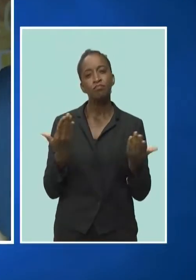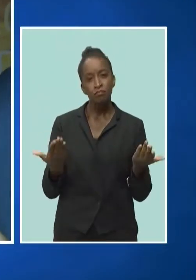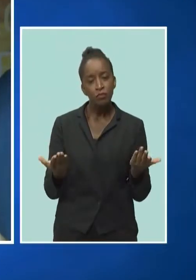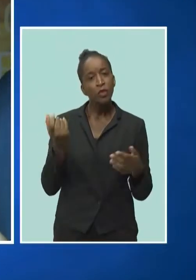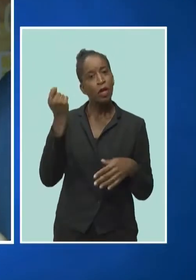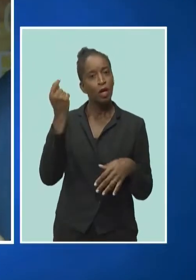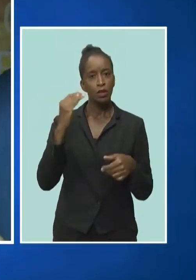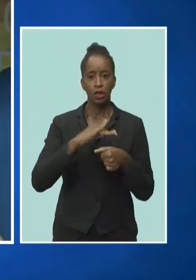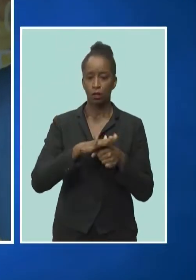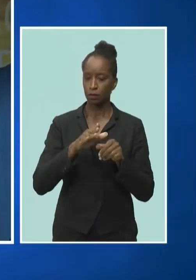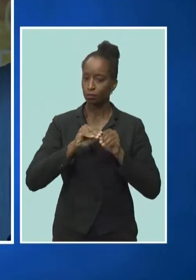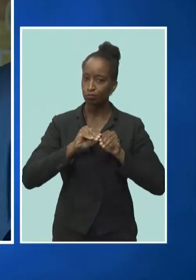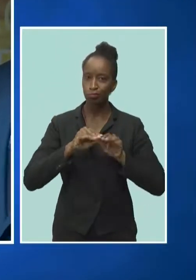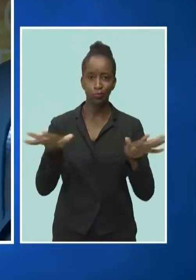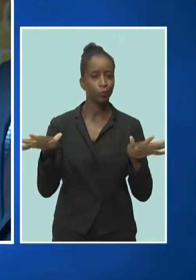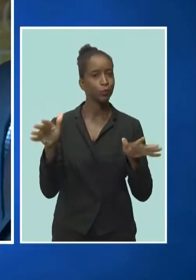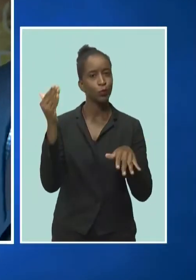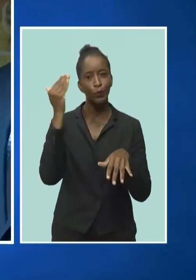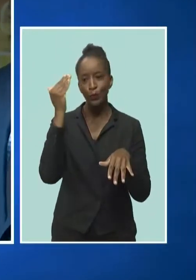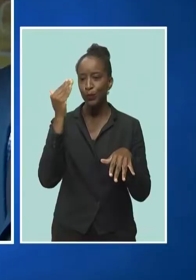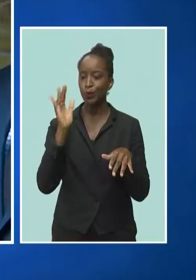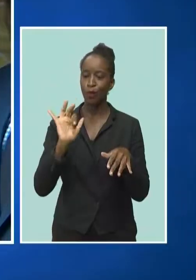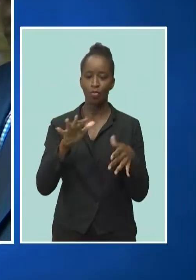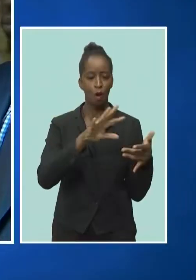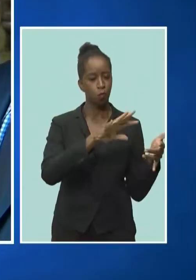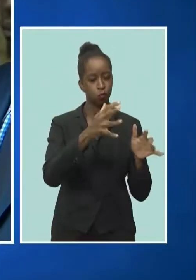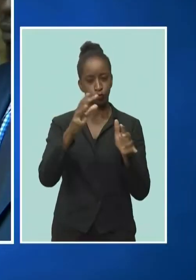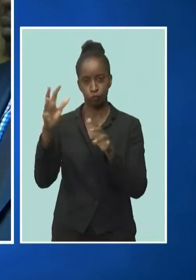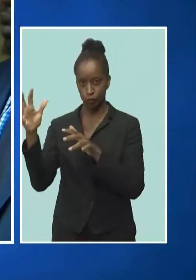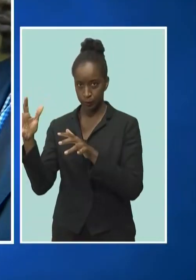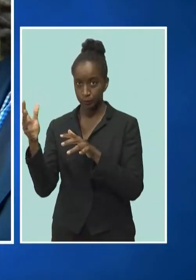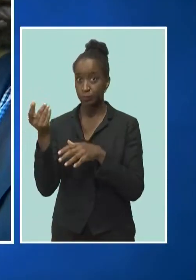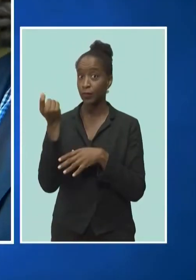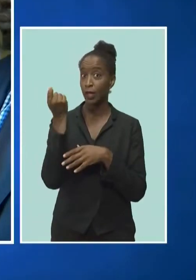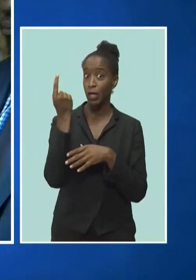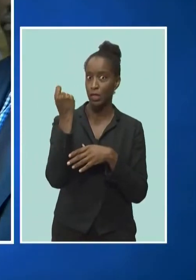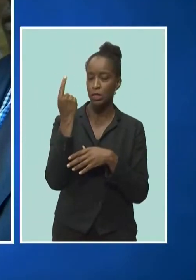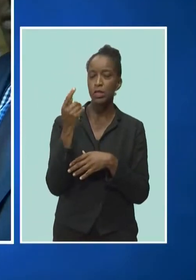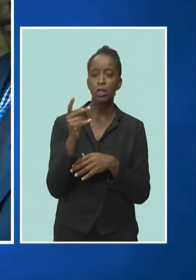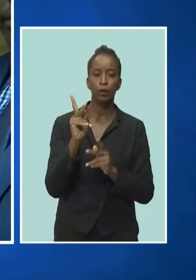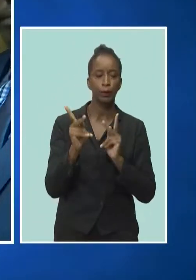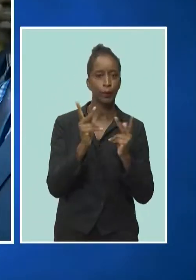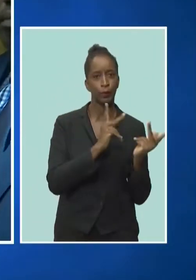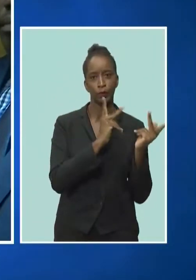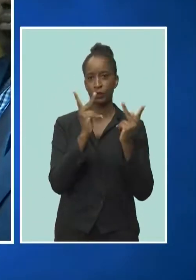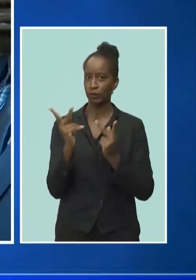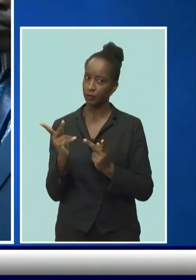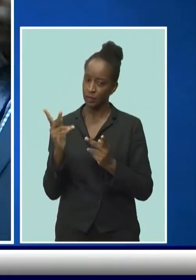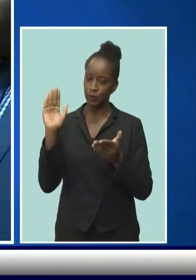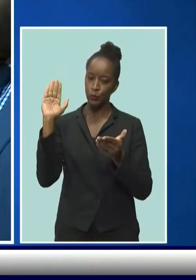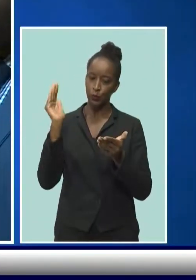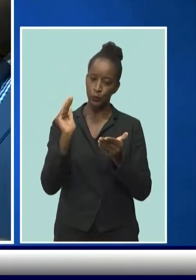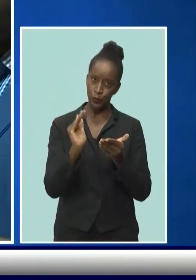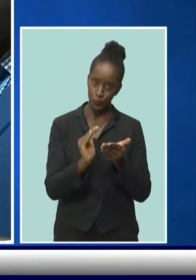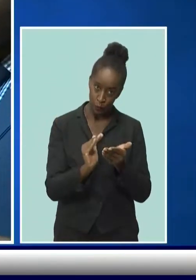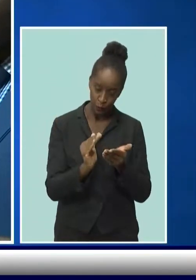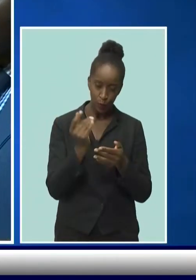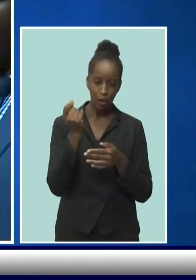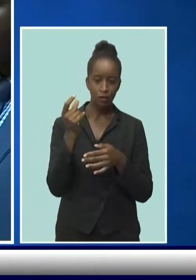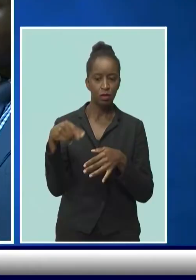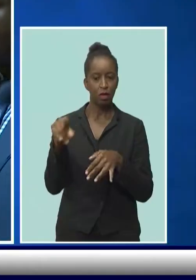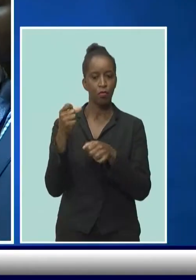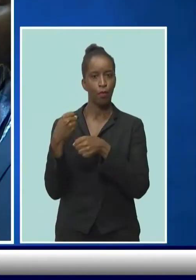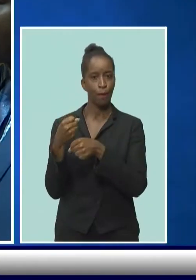one of the things that continued to do well when tourism wasn't doing well was in fact manufacturing. And I think that in the early